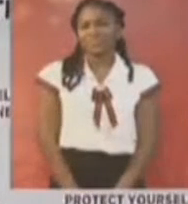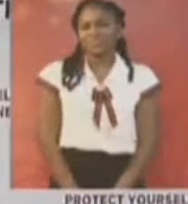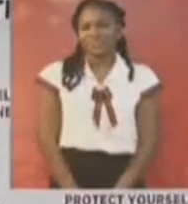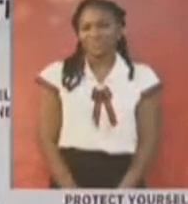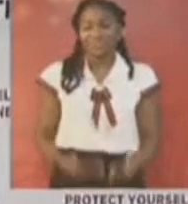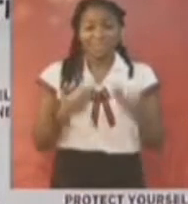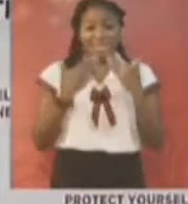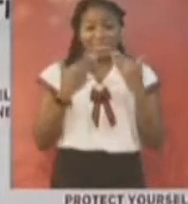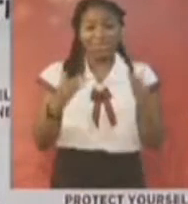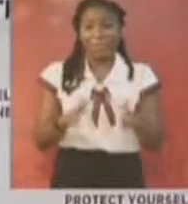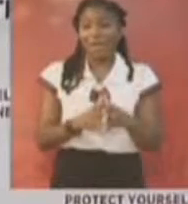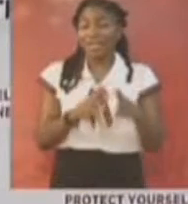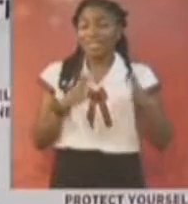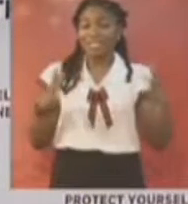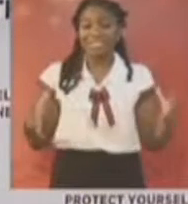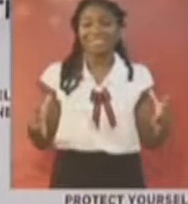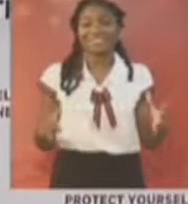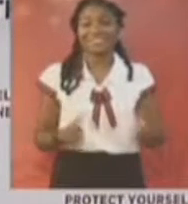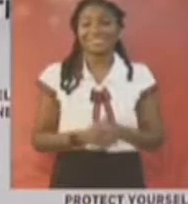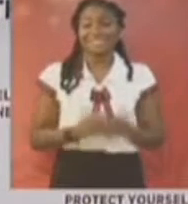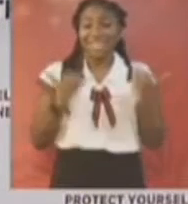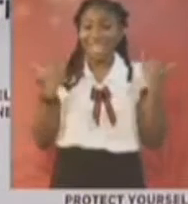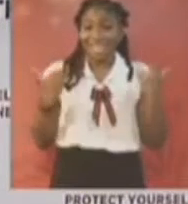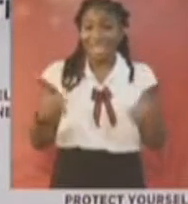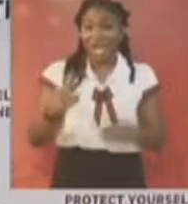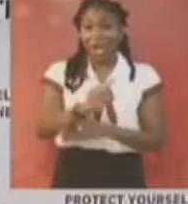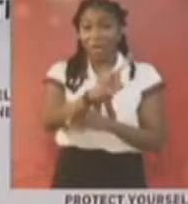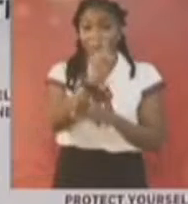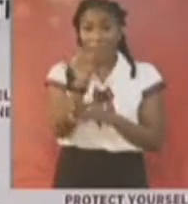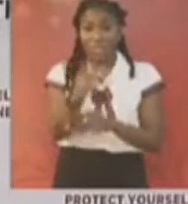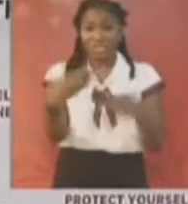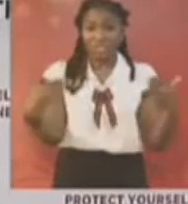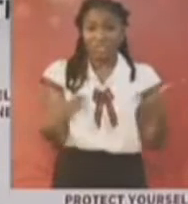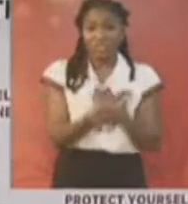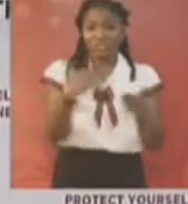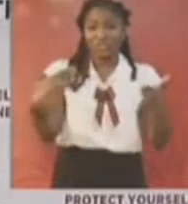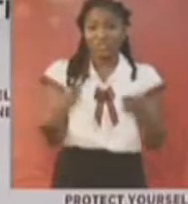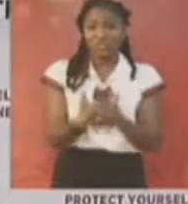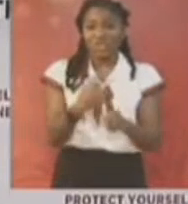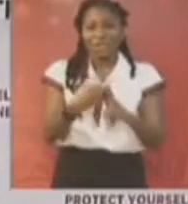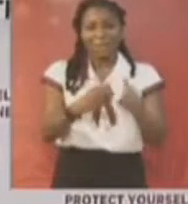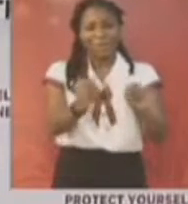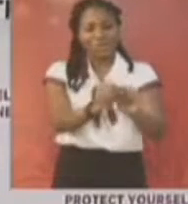very much. Newsday, we are now ready for your 2 questions.